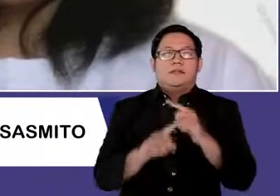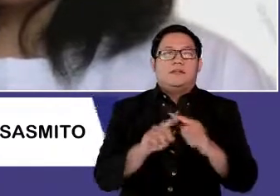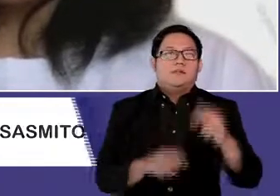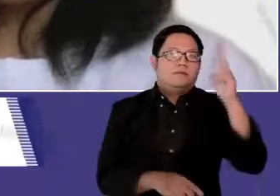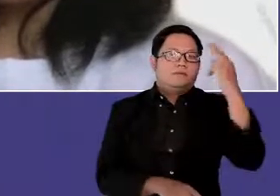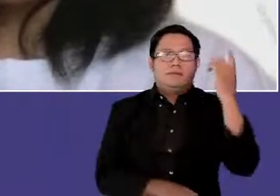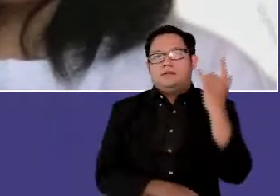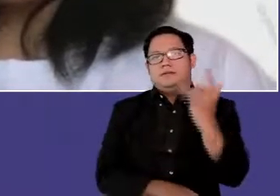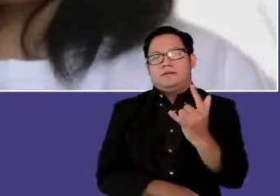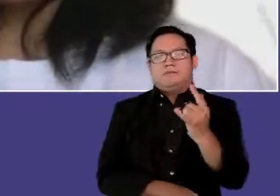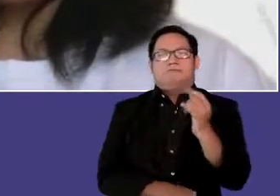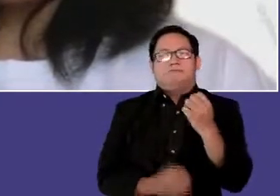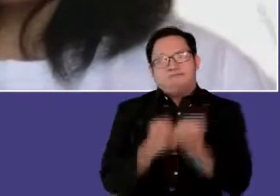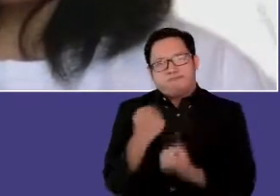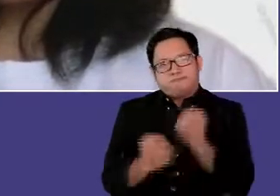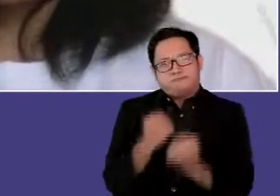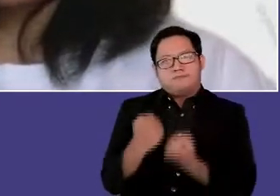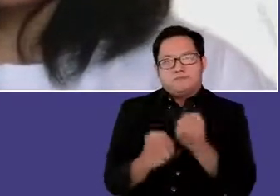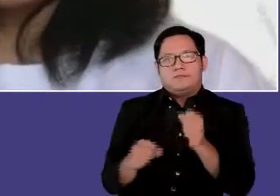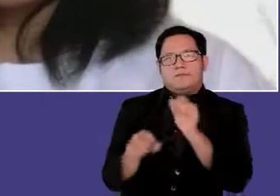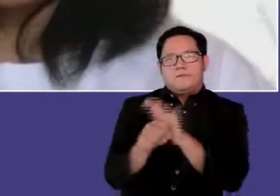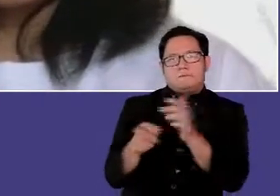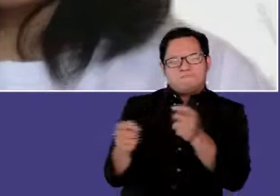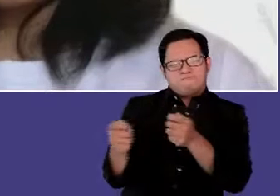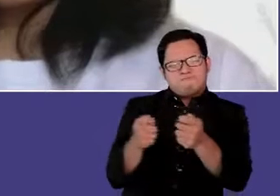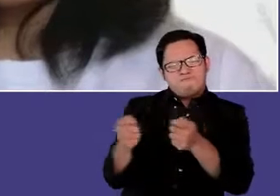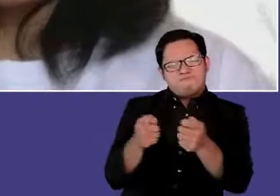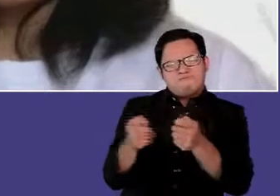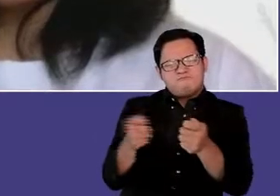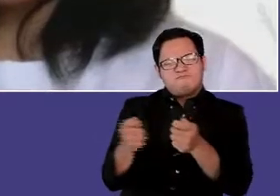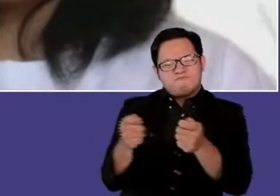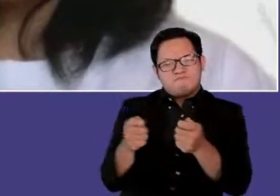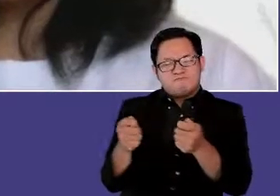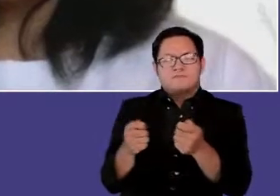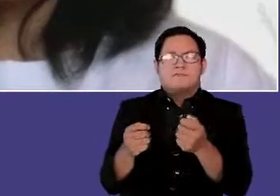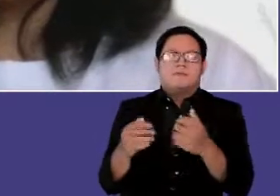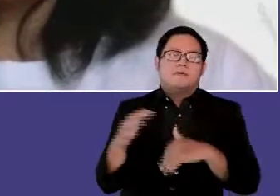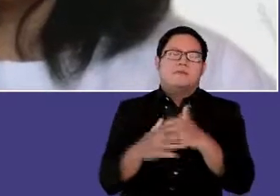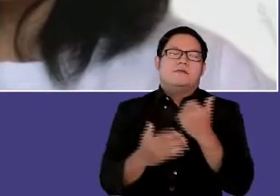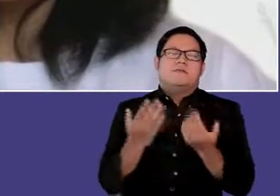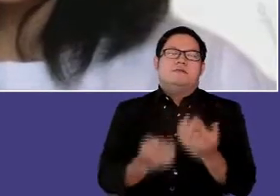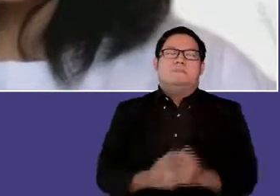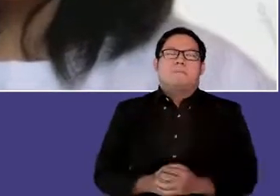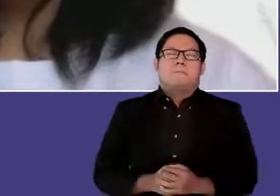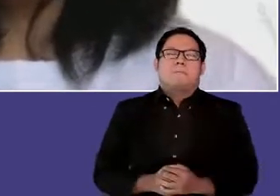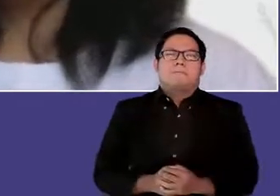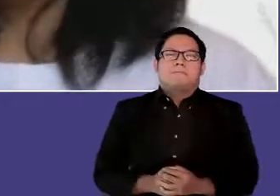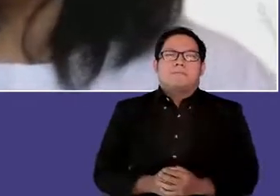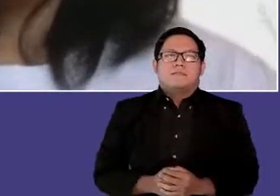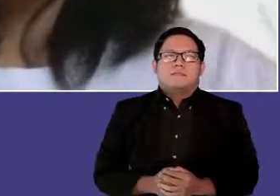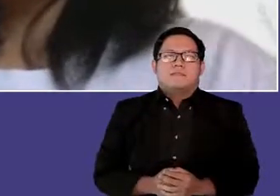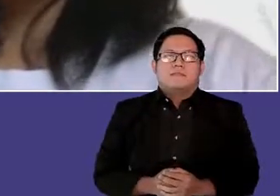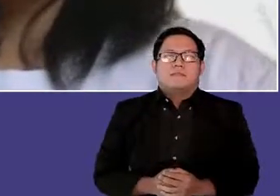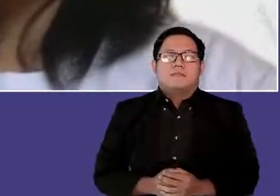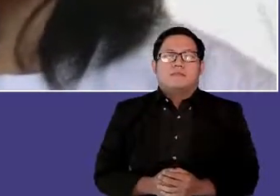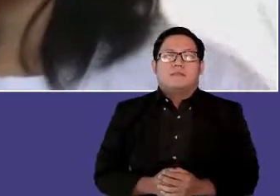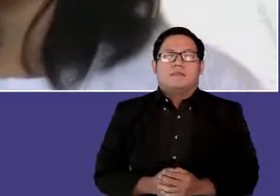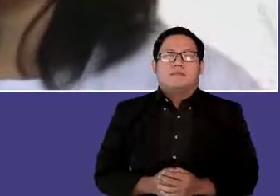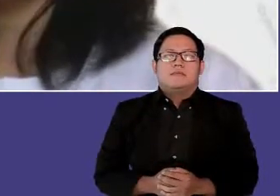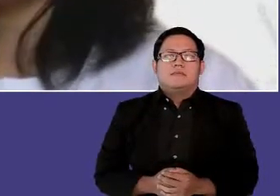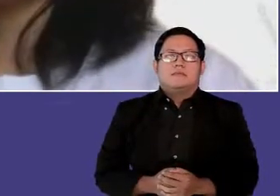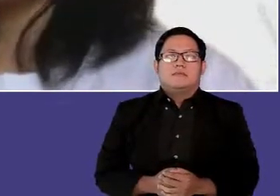make efforts to control it as much as possible. As long as COVID-19 is still